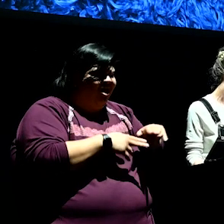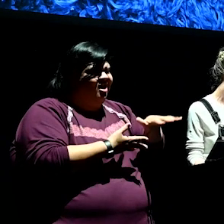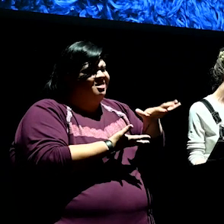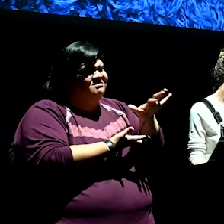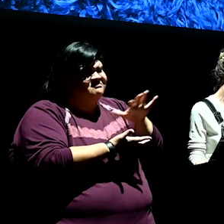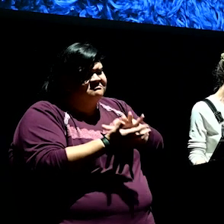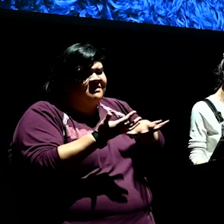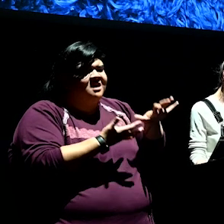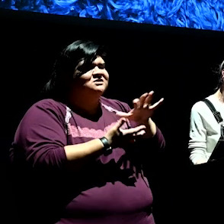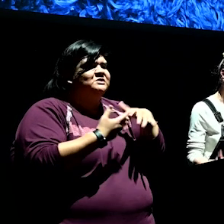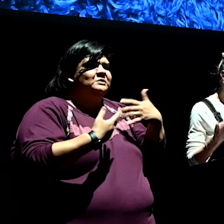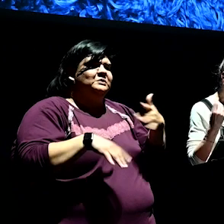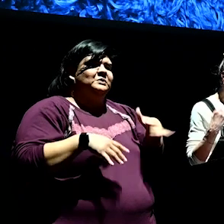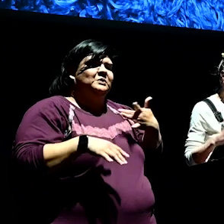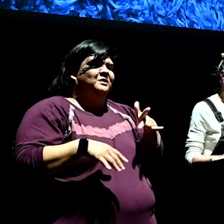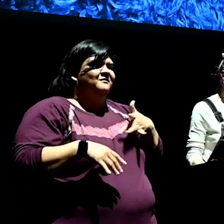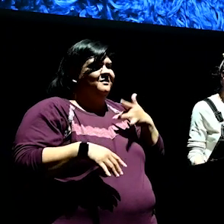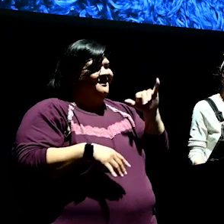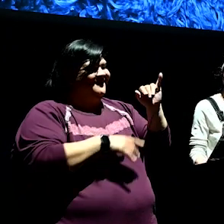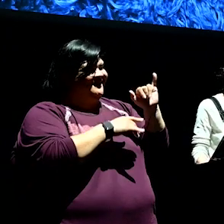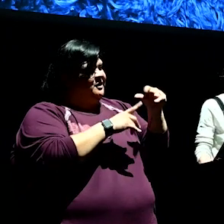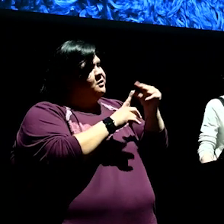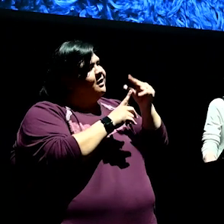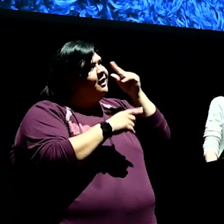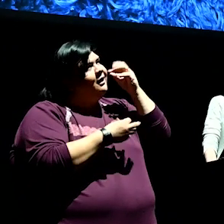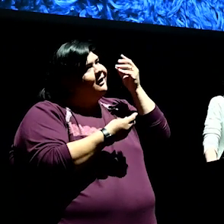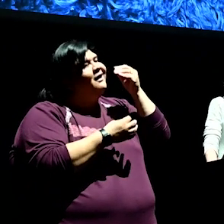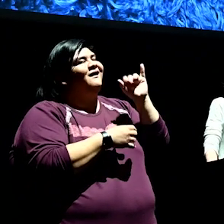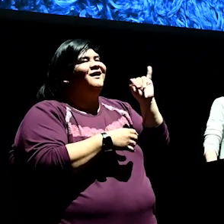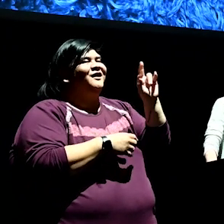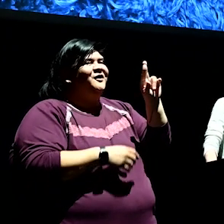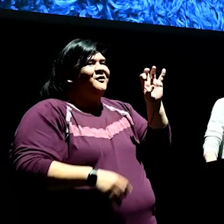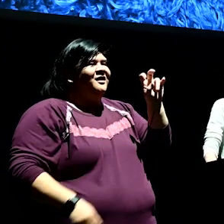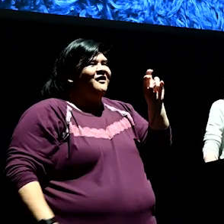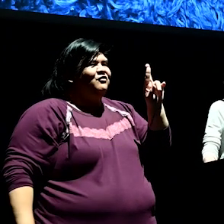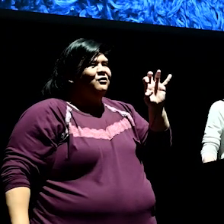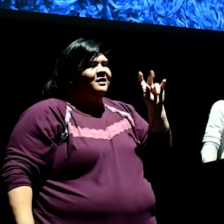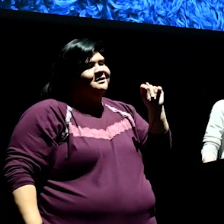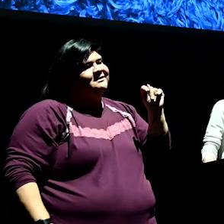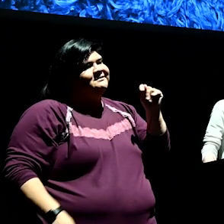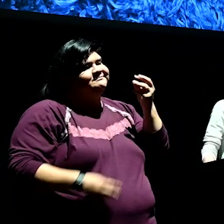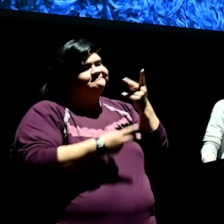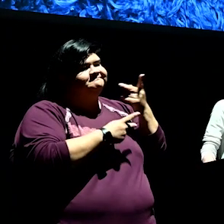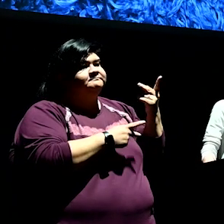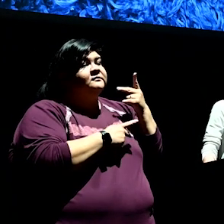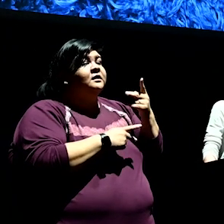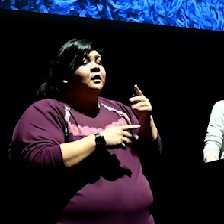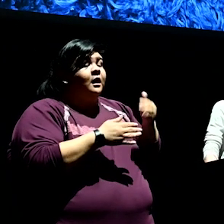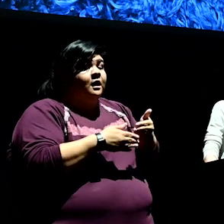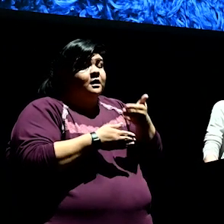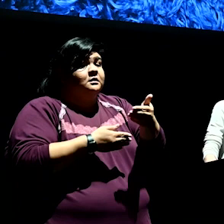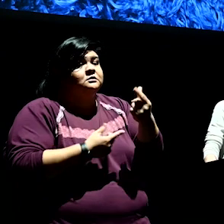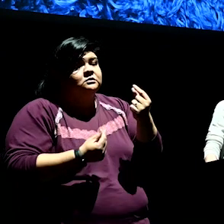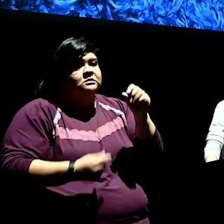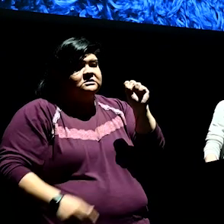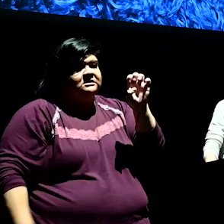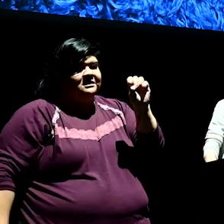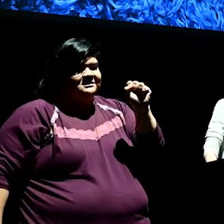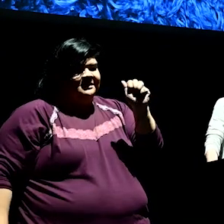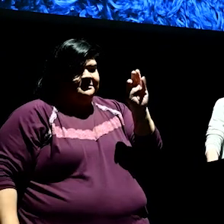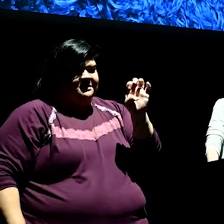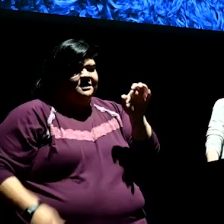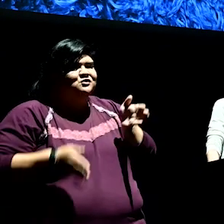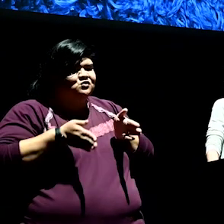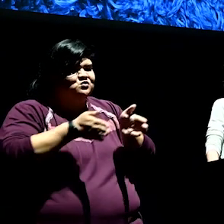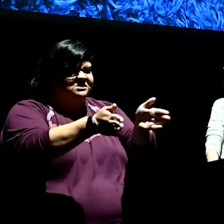so irreverent, was the word I was looking for earlier, onto Sesame Street, which Sesame Street is